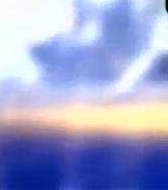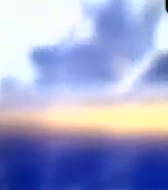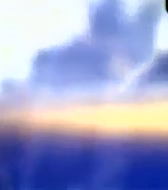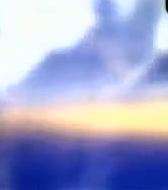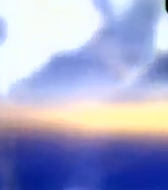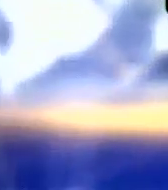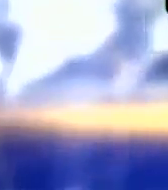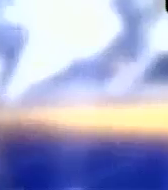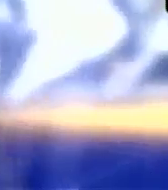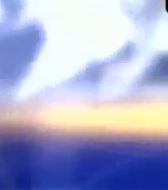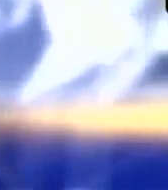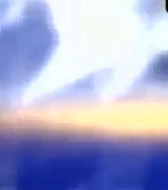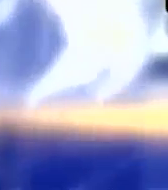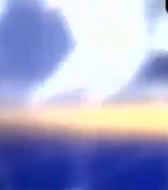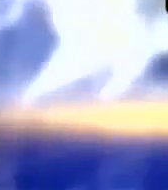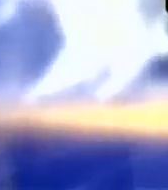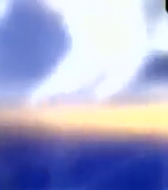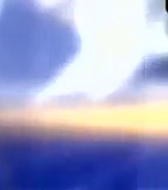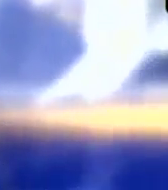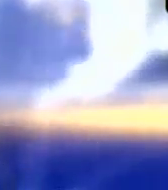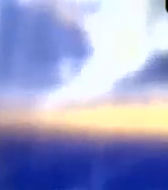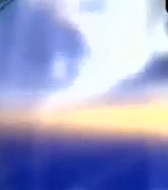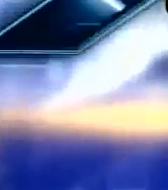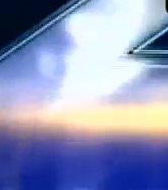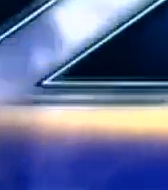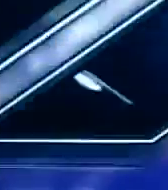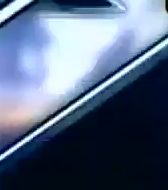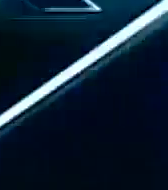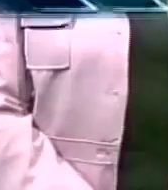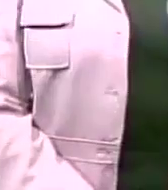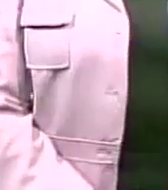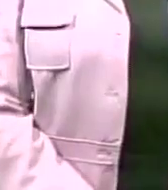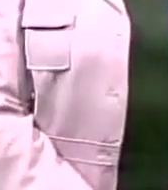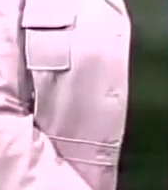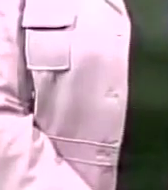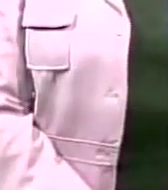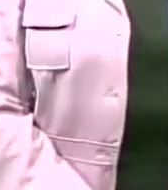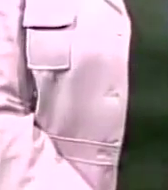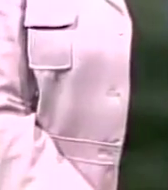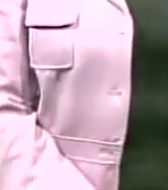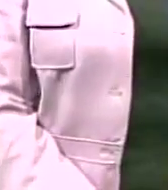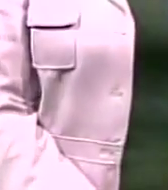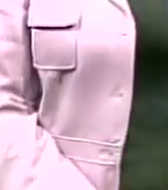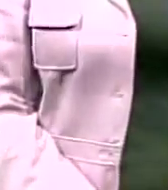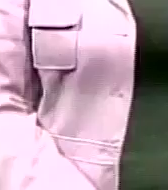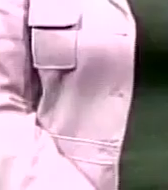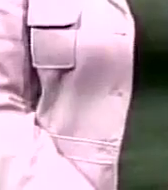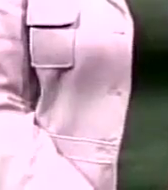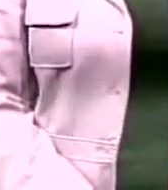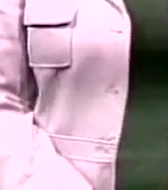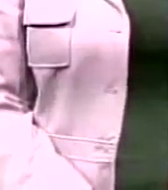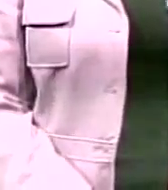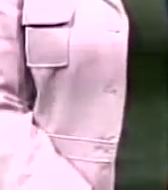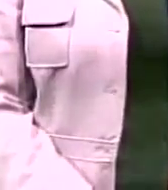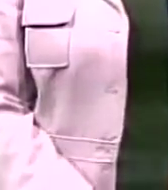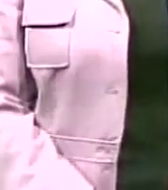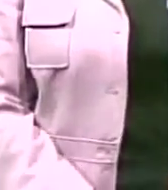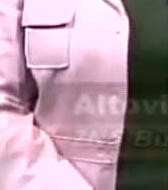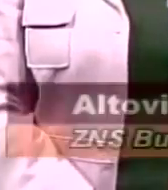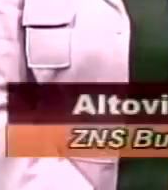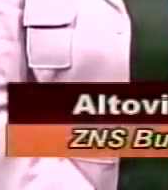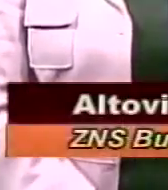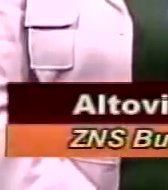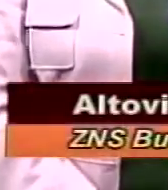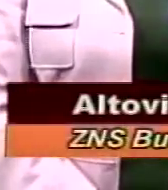.com or become our friend on ZNS's official Facebook page. And that will end tonight's edition of the Business Beat, sponsored by Royal Fidelity.